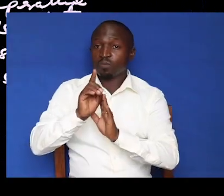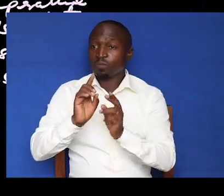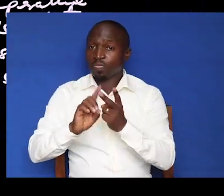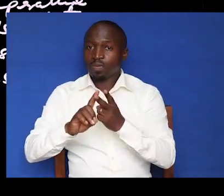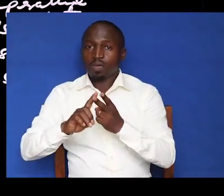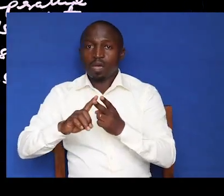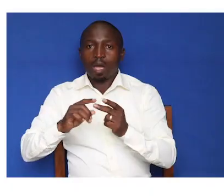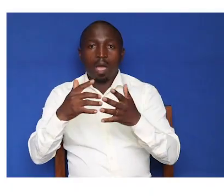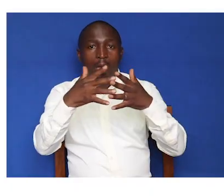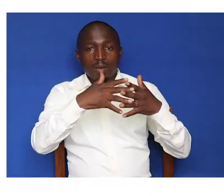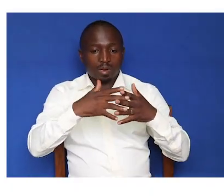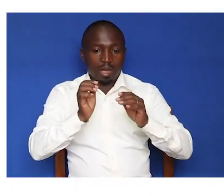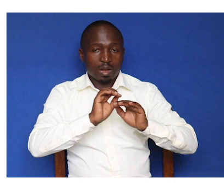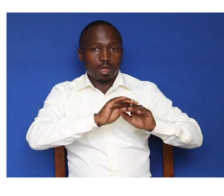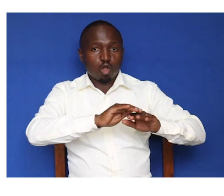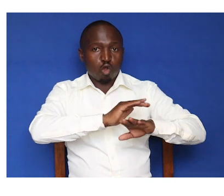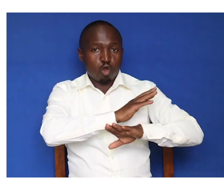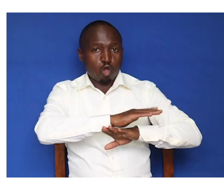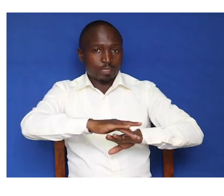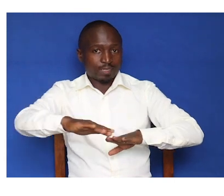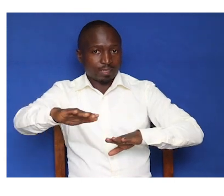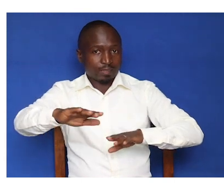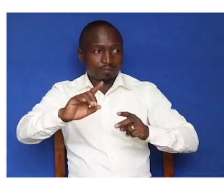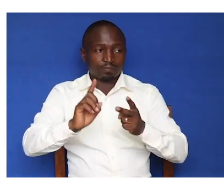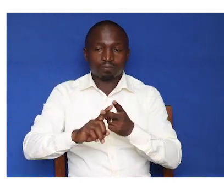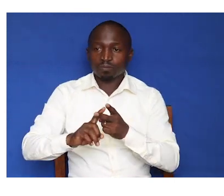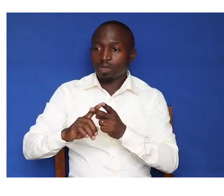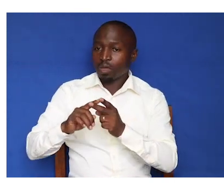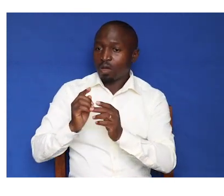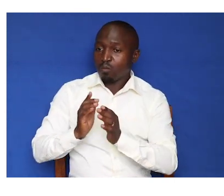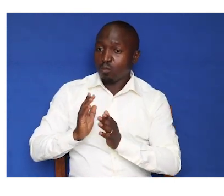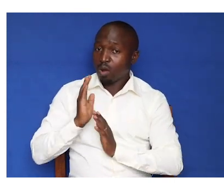Another example, the direction of Canaries current,